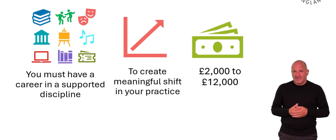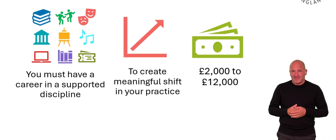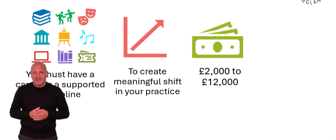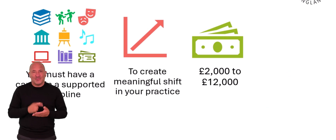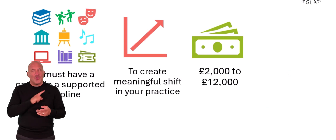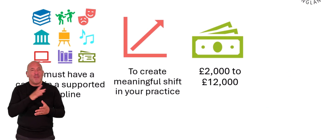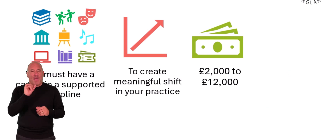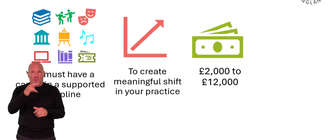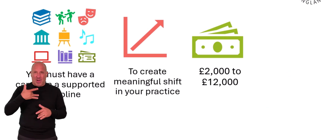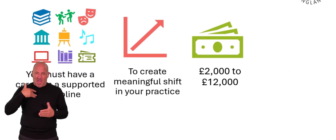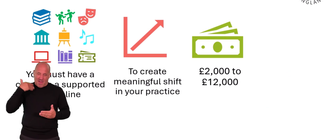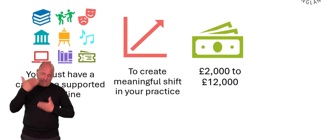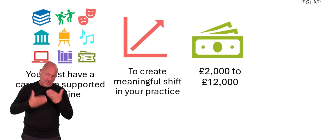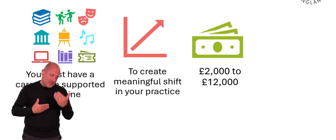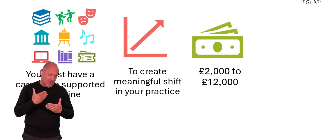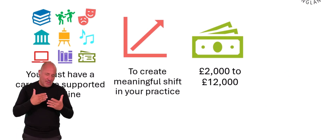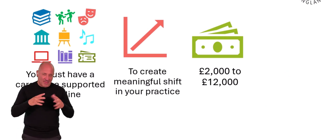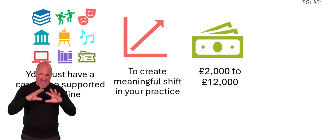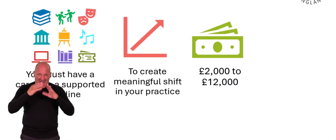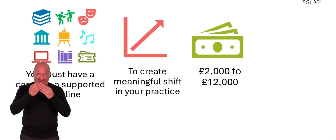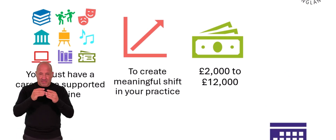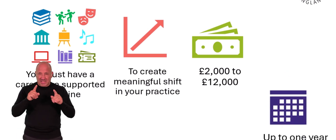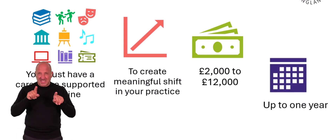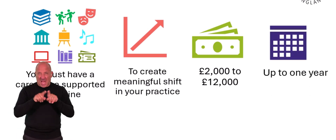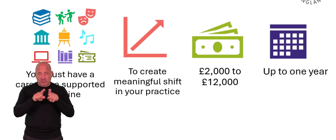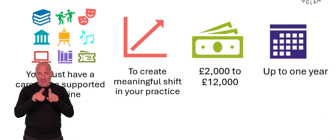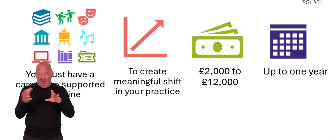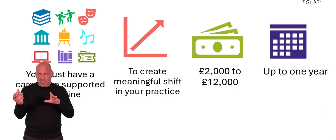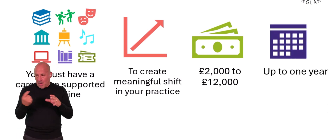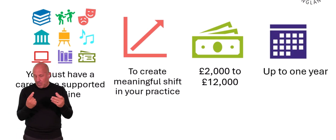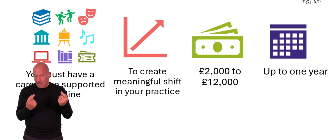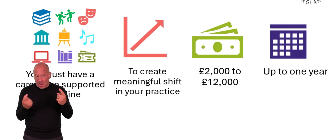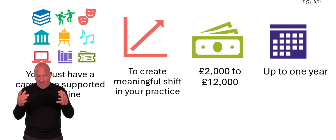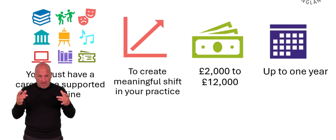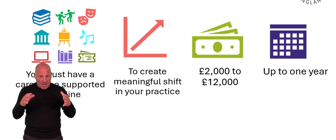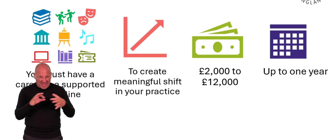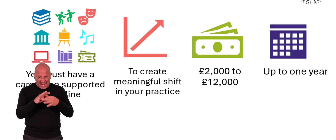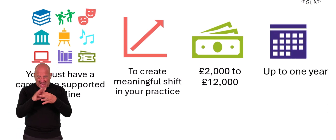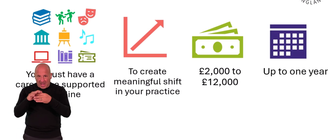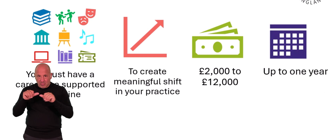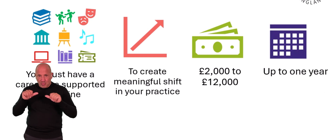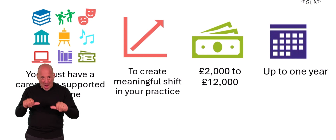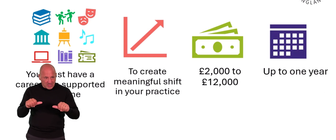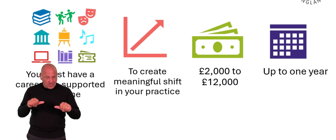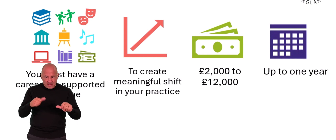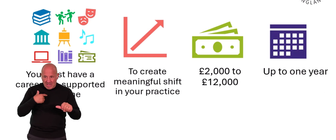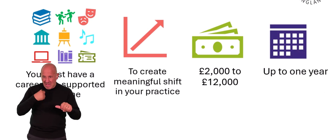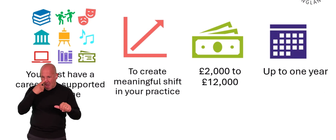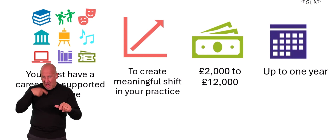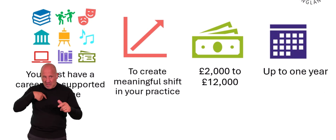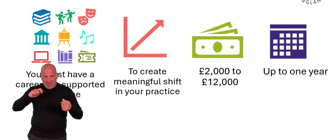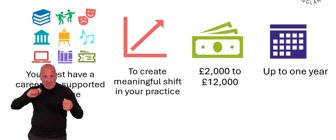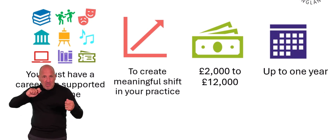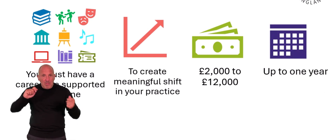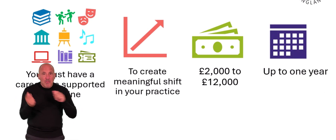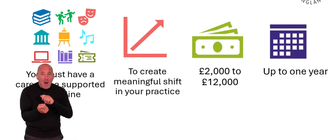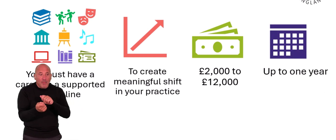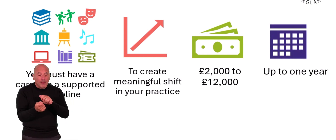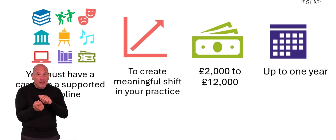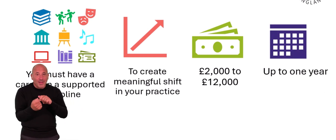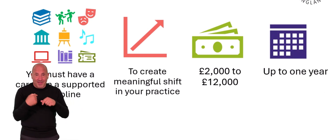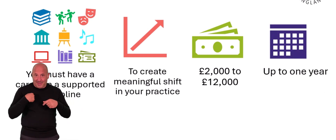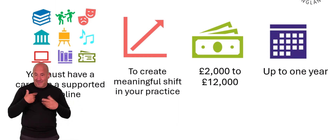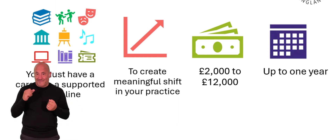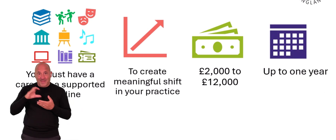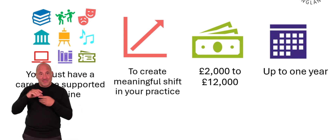£12,000. Fact 4. You can apply for activity that lasts up to 1 year from the date you receive